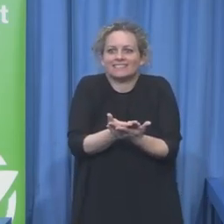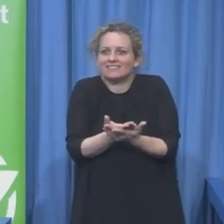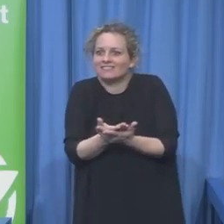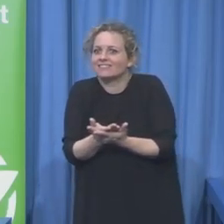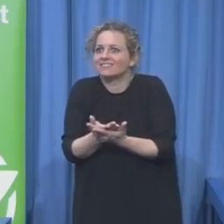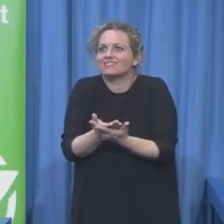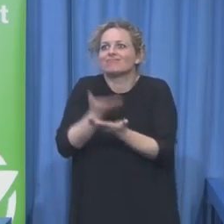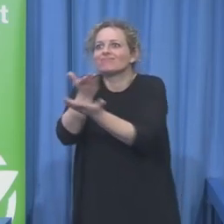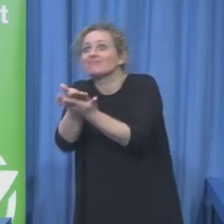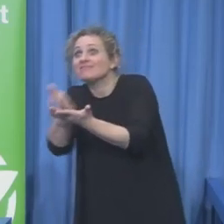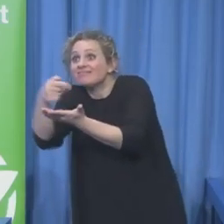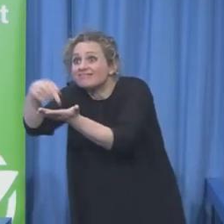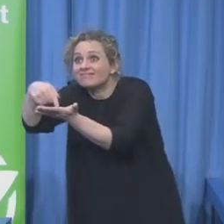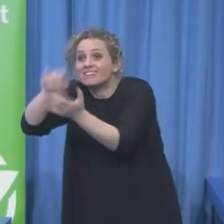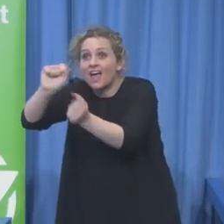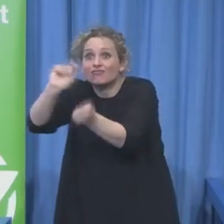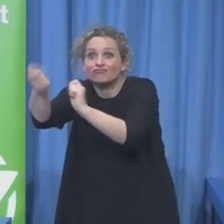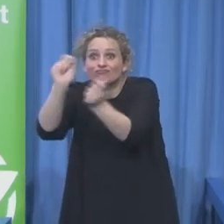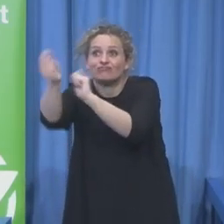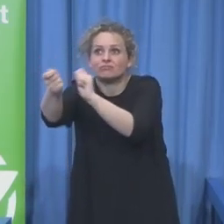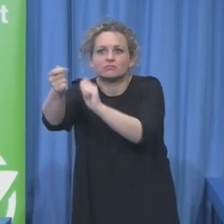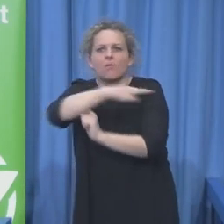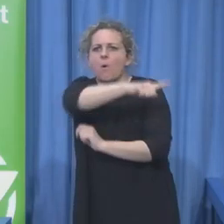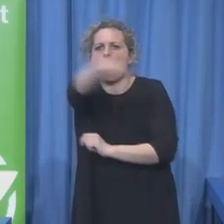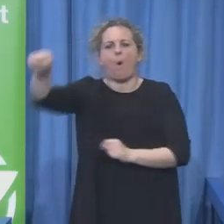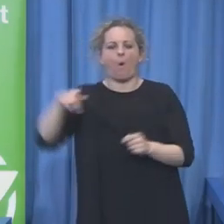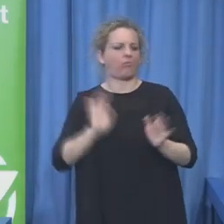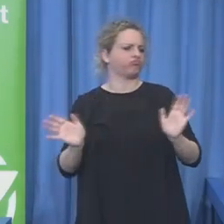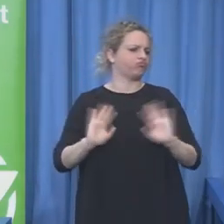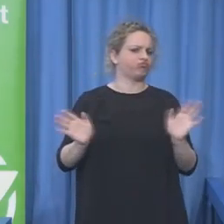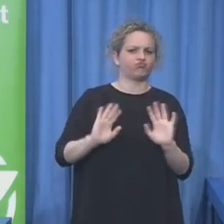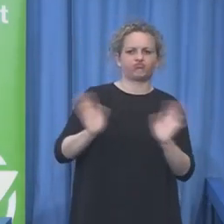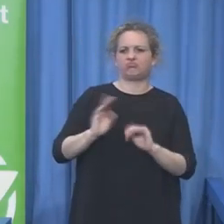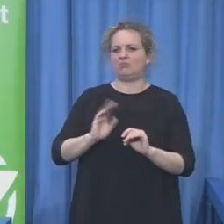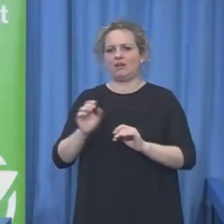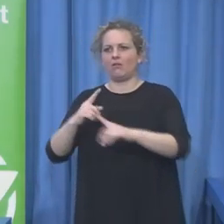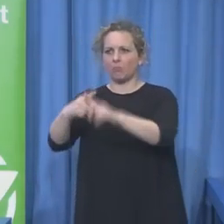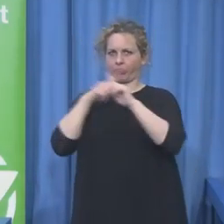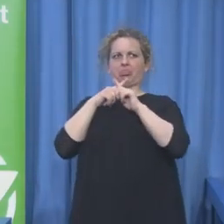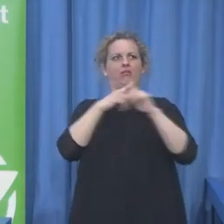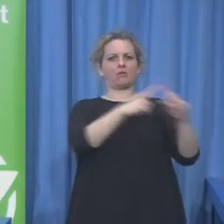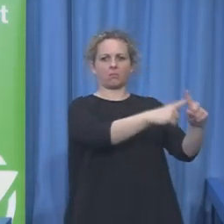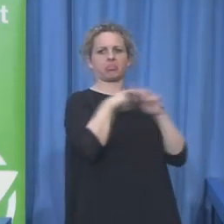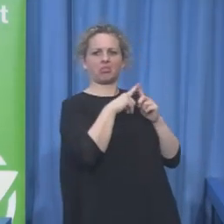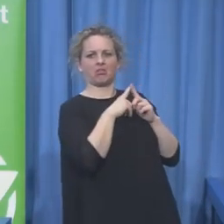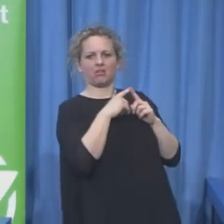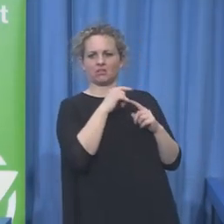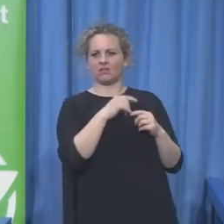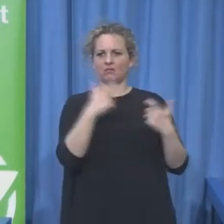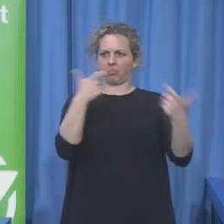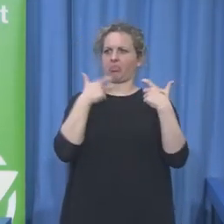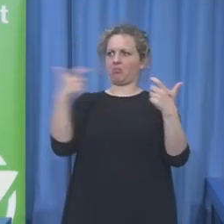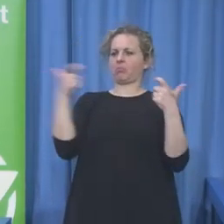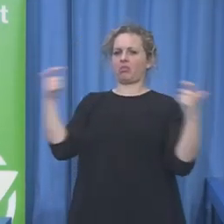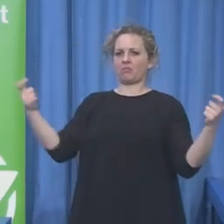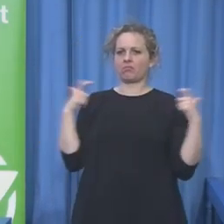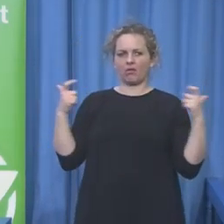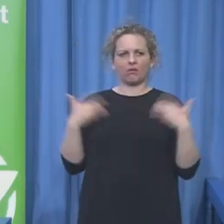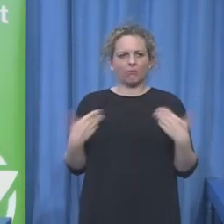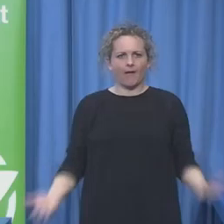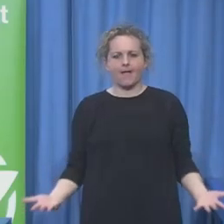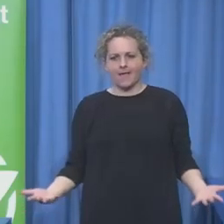What is ProAct doing, taking in consideration this reality? First of all, it's not just a word.